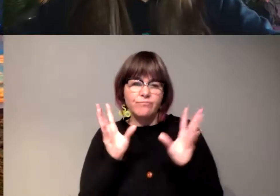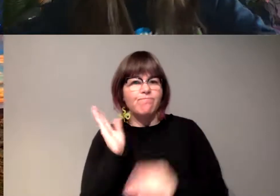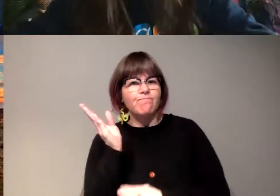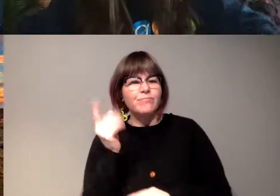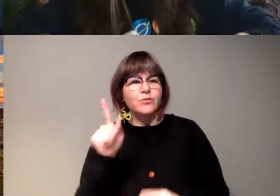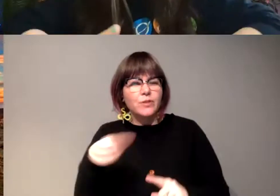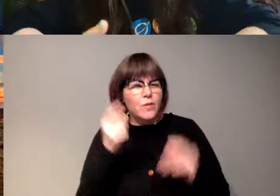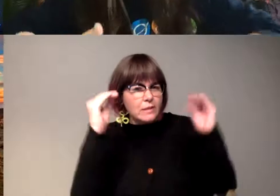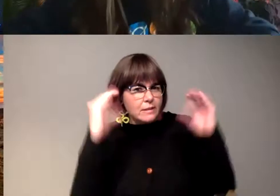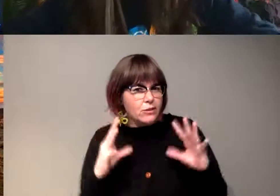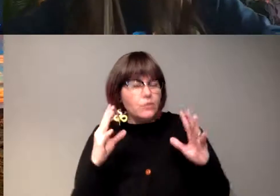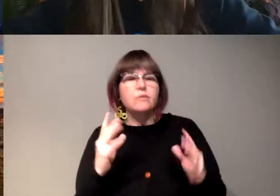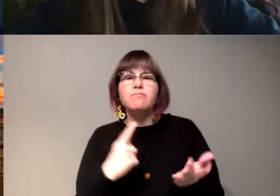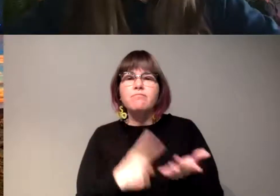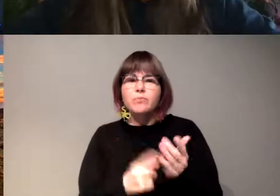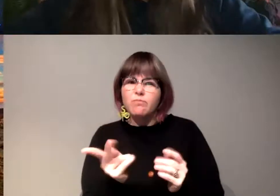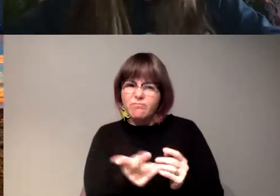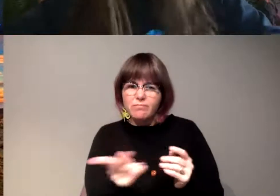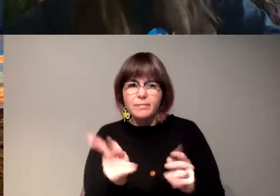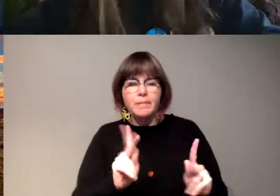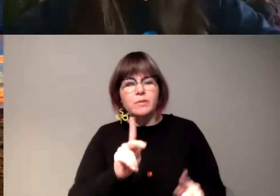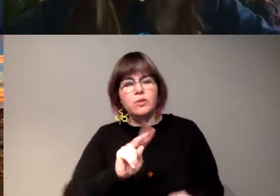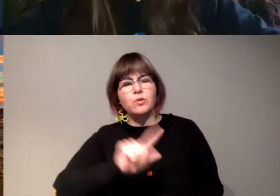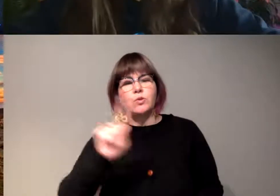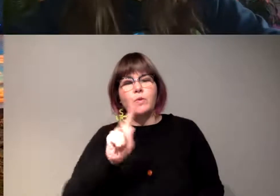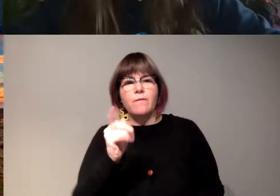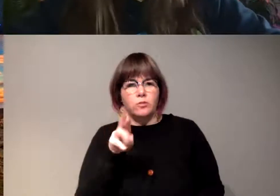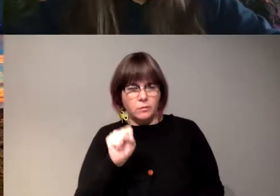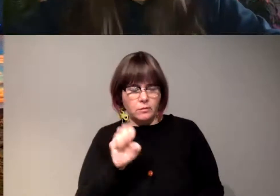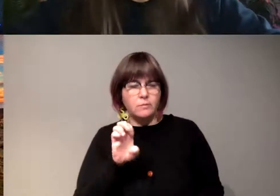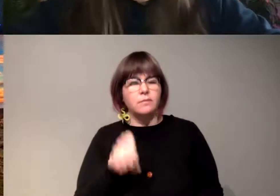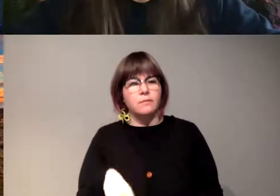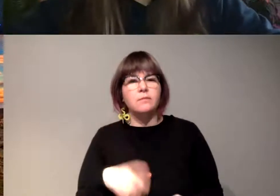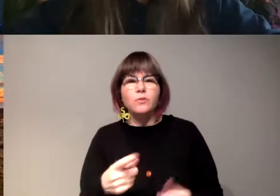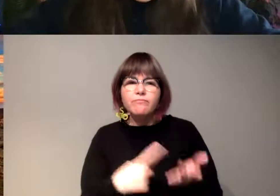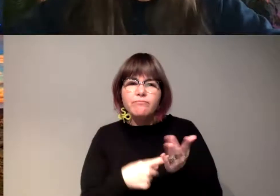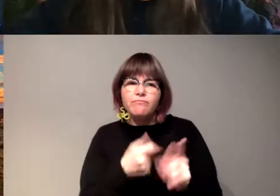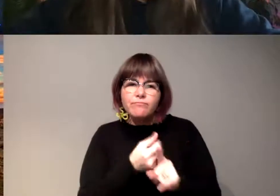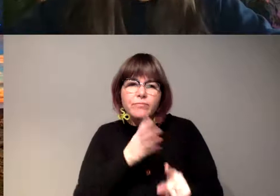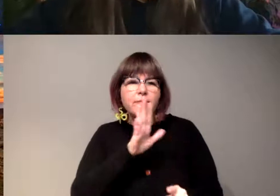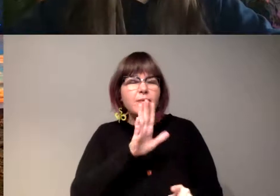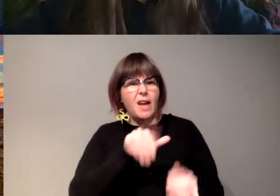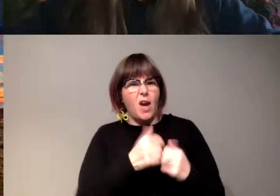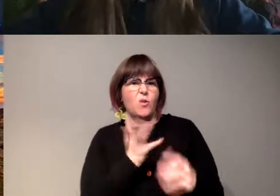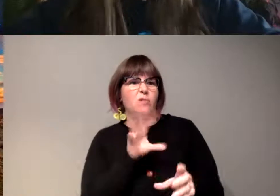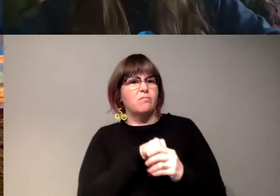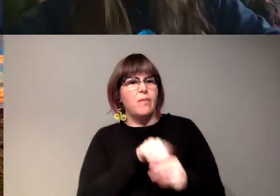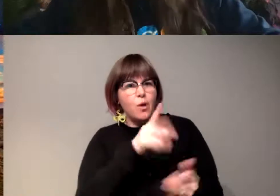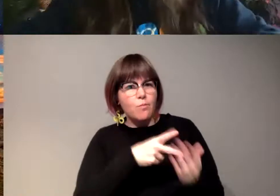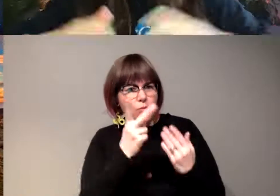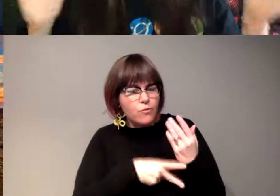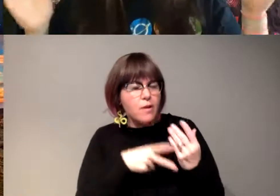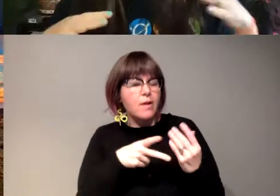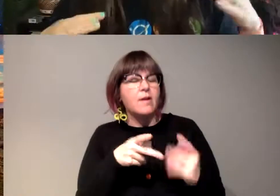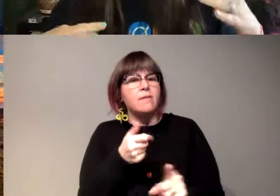going to be talking with two of the folks at Zooniverse. They're going to be telling us all about how you can incorporate their program